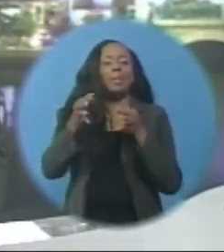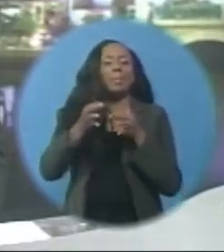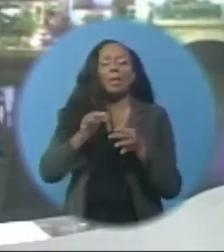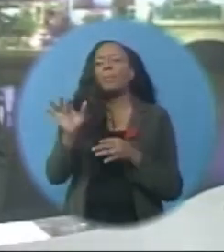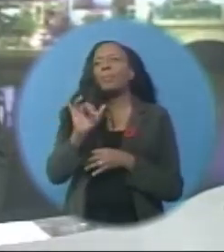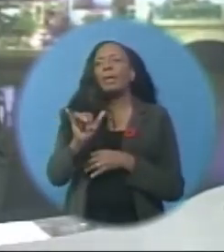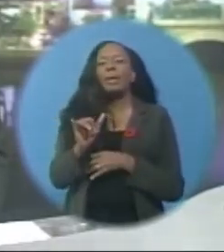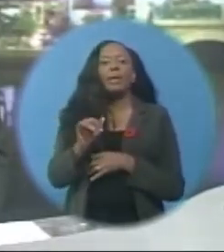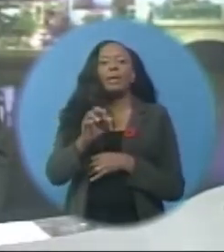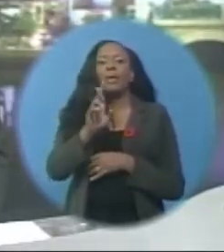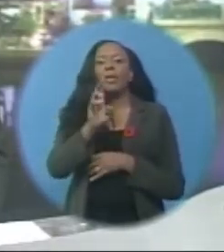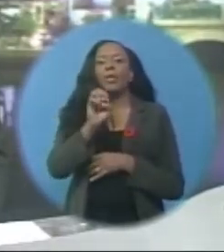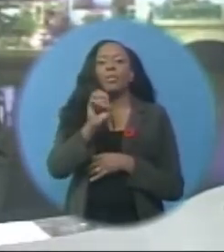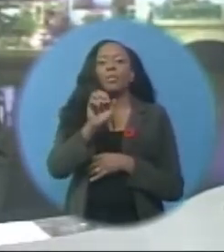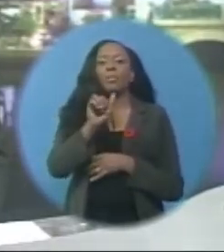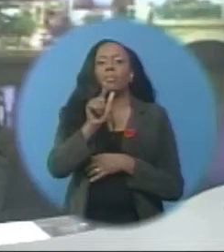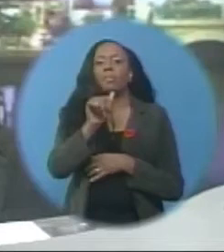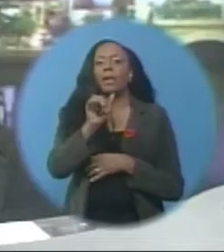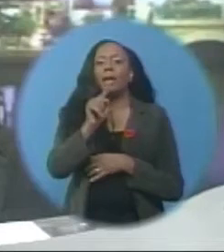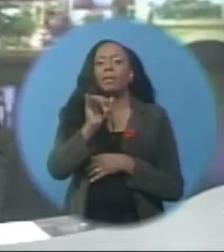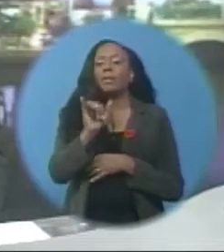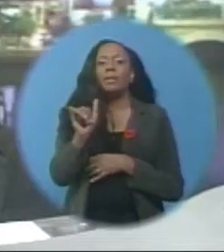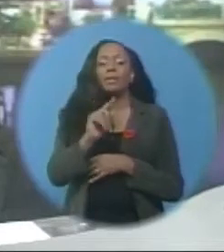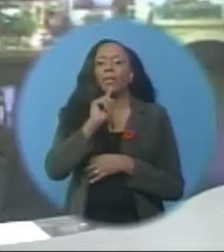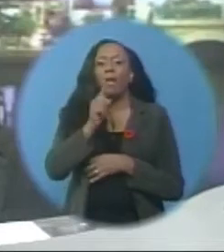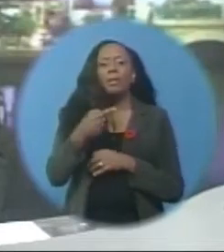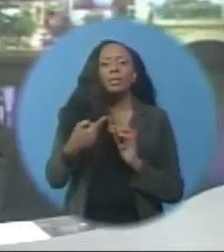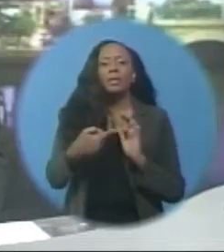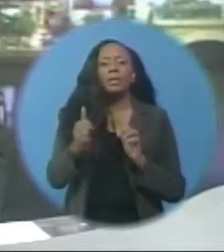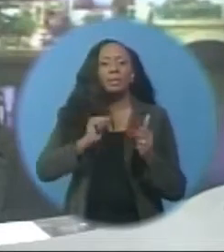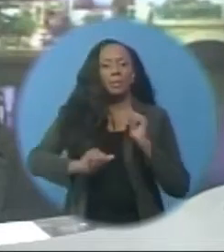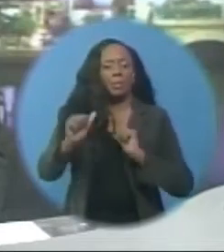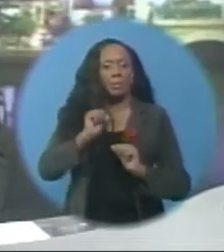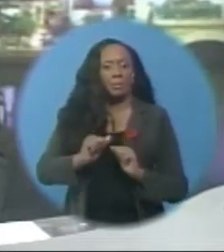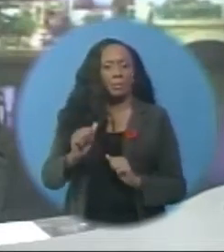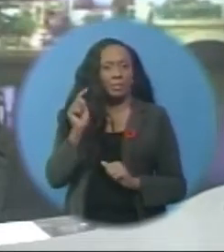Hines explains. She says it will actually be a reality show.